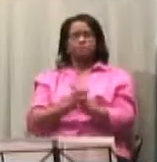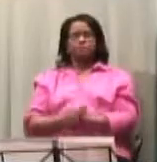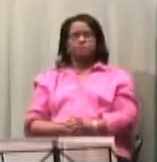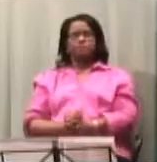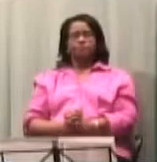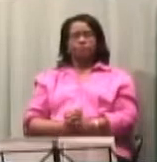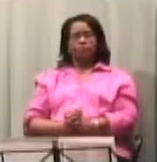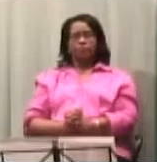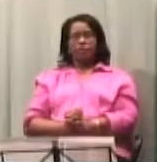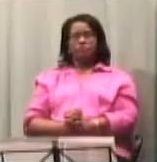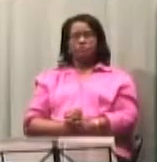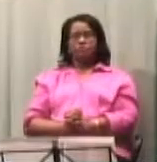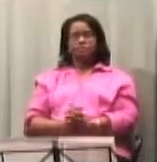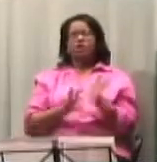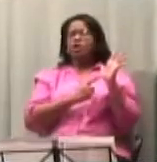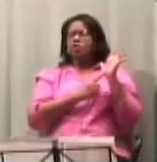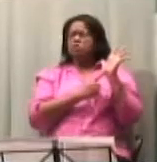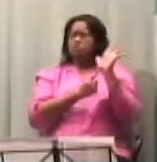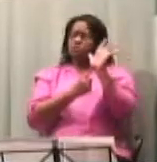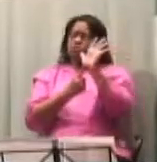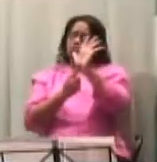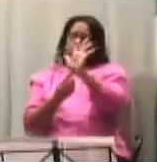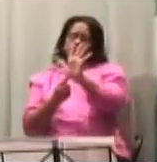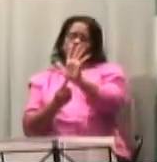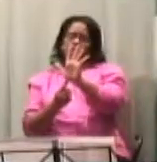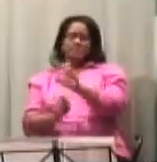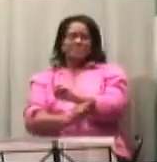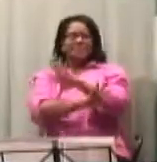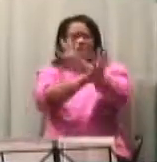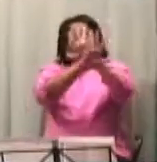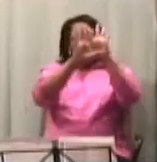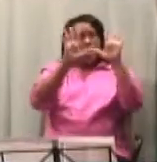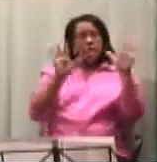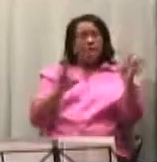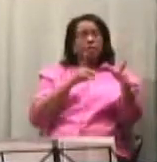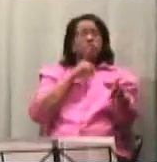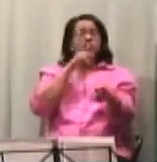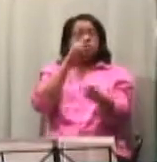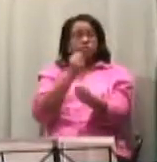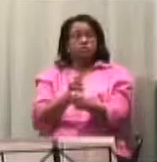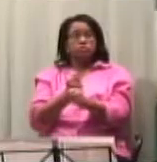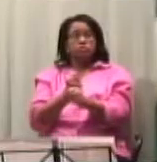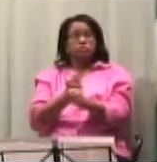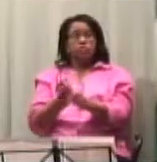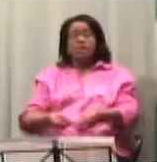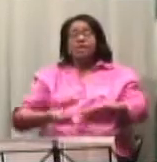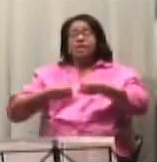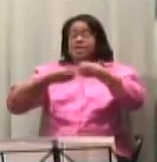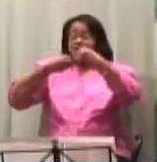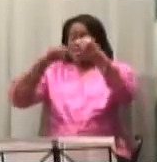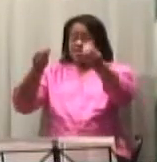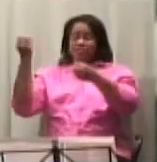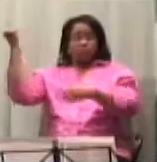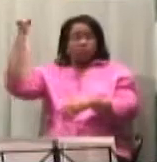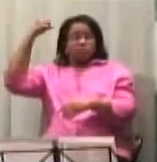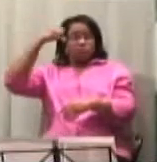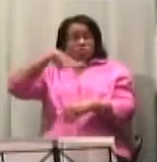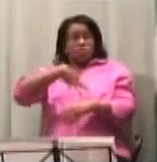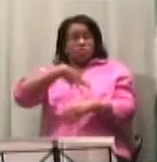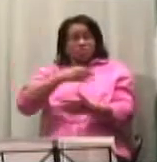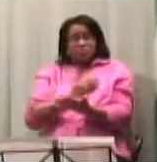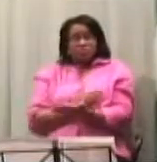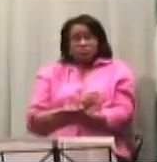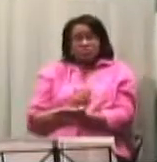the light of the truth. Give us the grace to